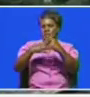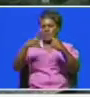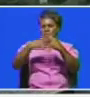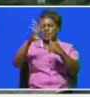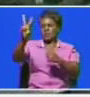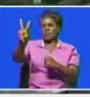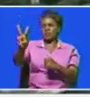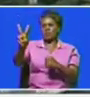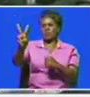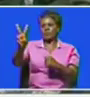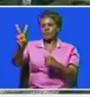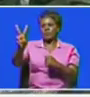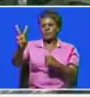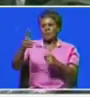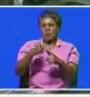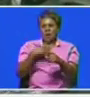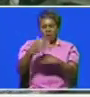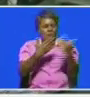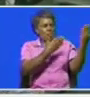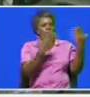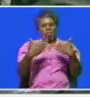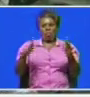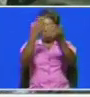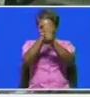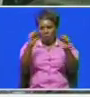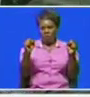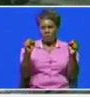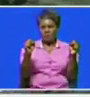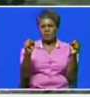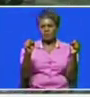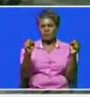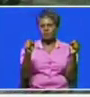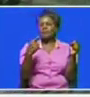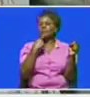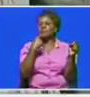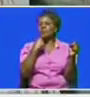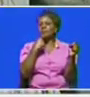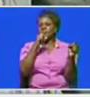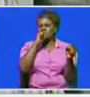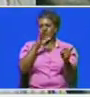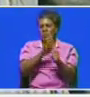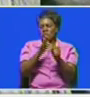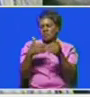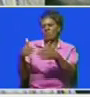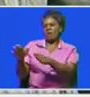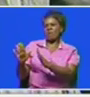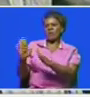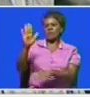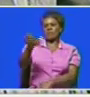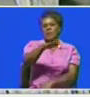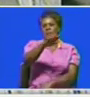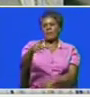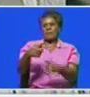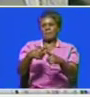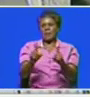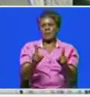1992. After Kenneth Matiba lost the presidential election to Daniel Moi, he vowed to stay away from parliament, but